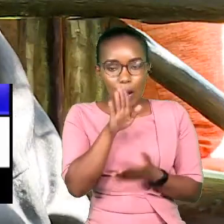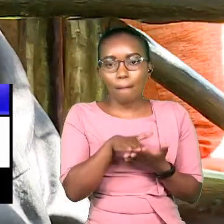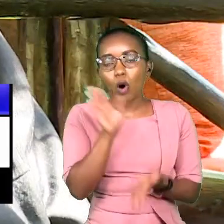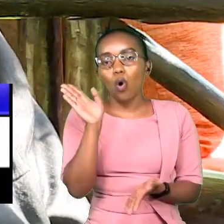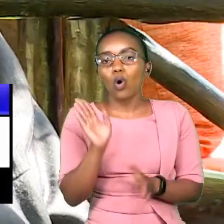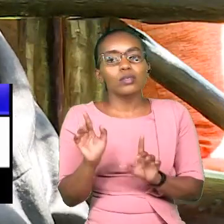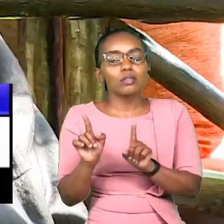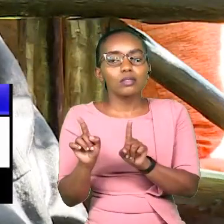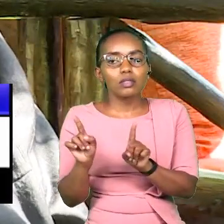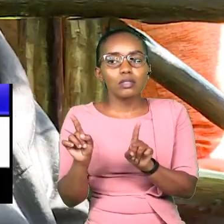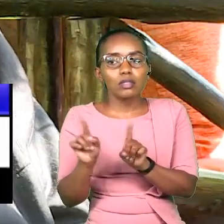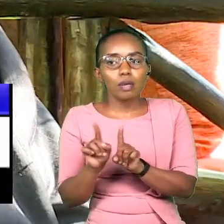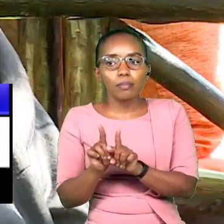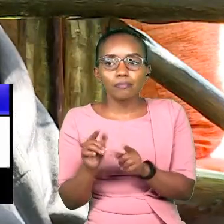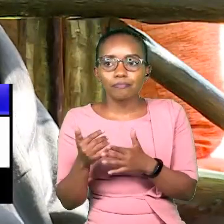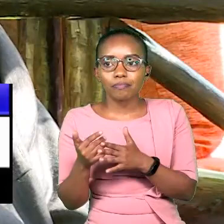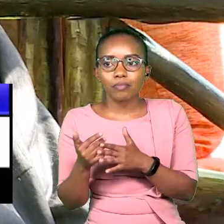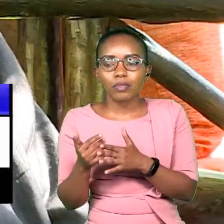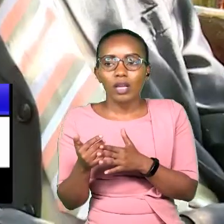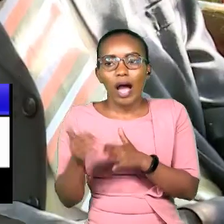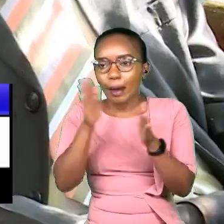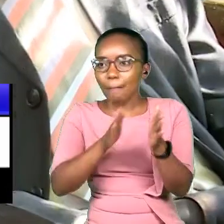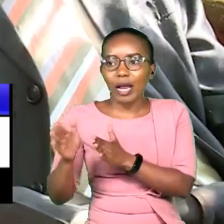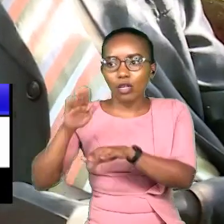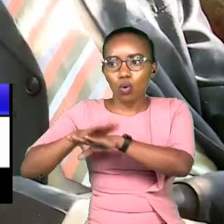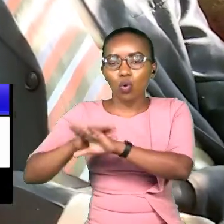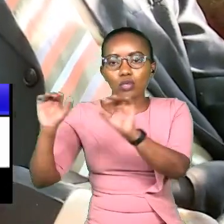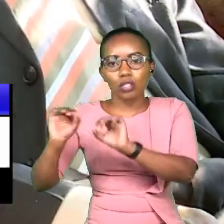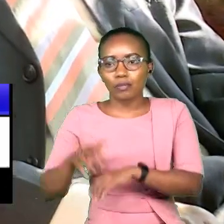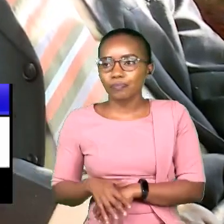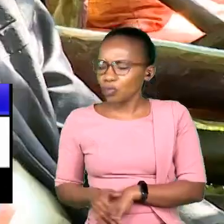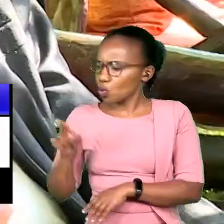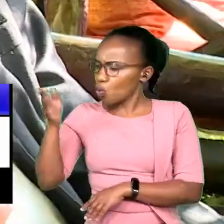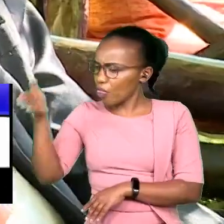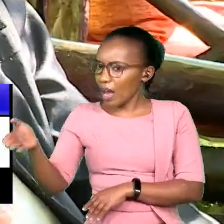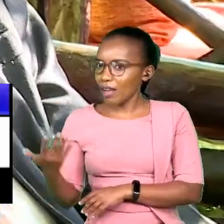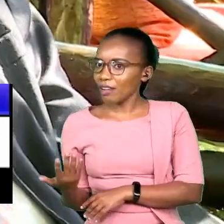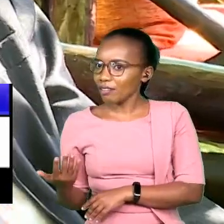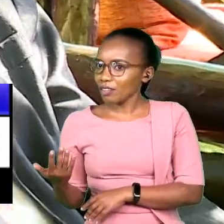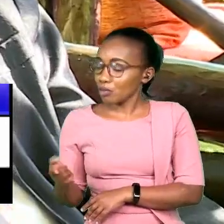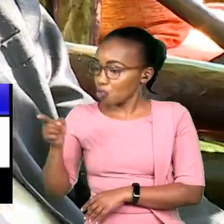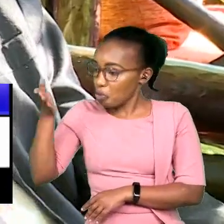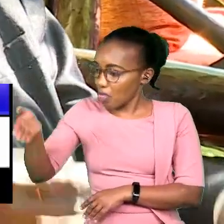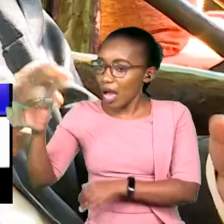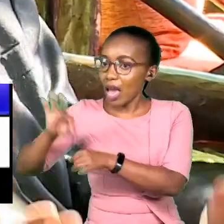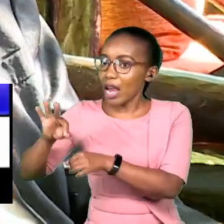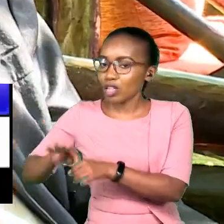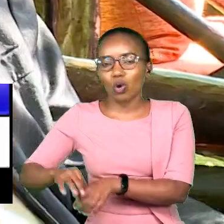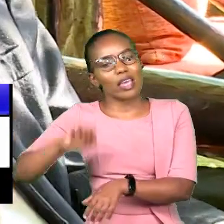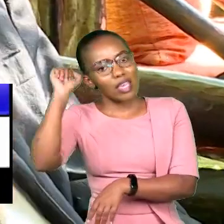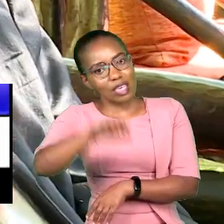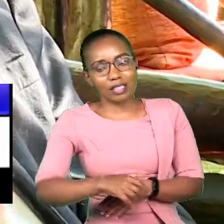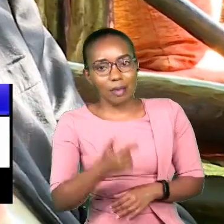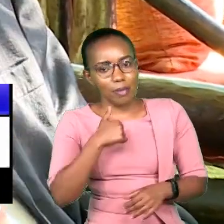then very, very irrelevant planning. Are we going to find you in the ballot? Am I going to be on the ballot? For sure.